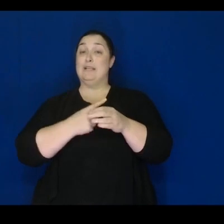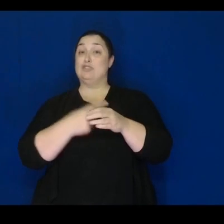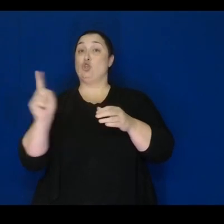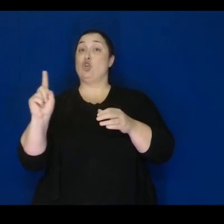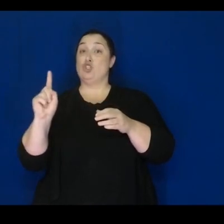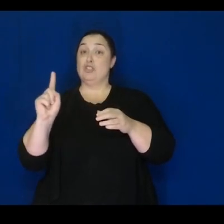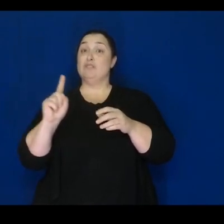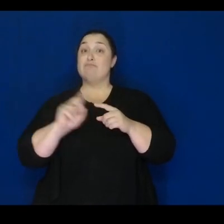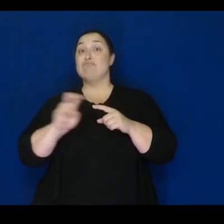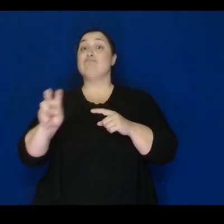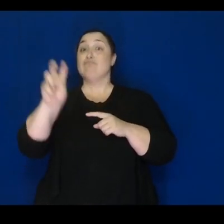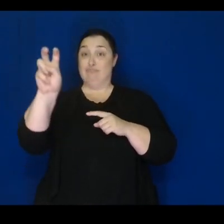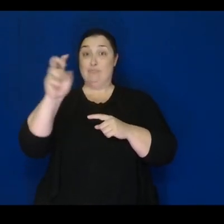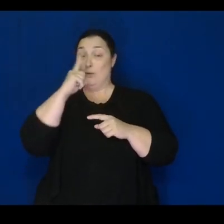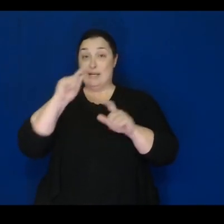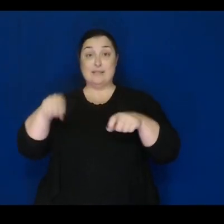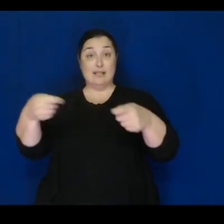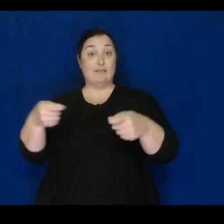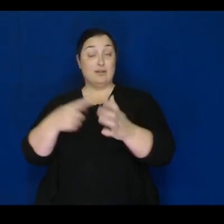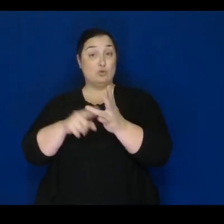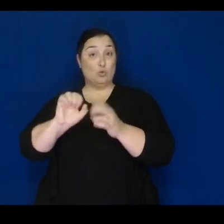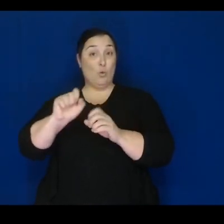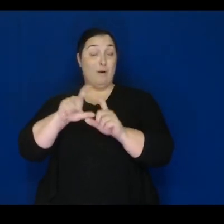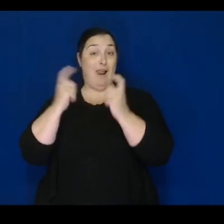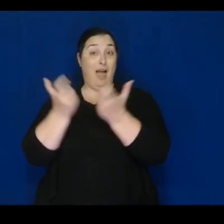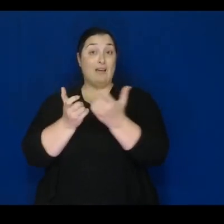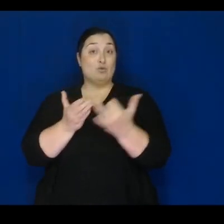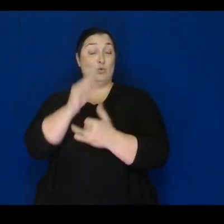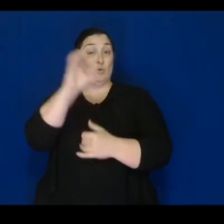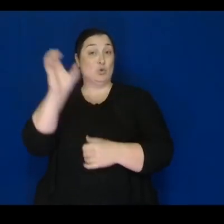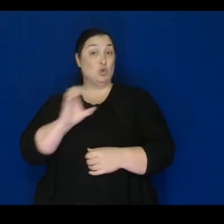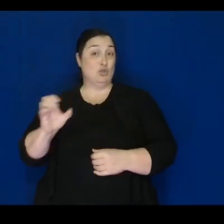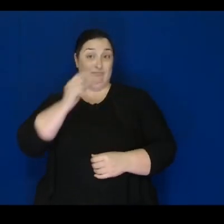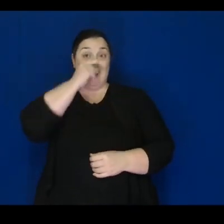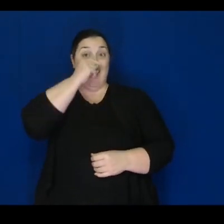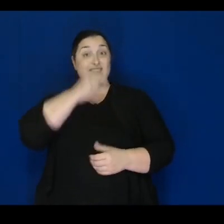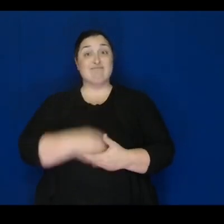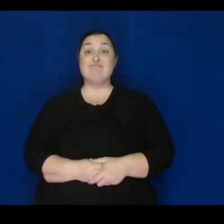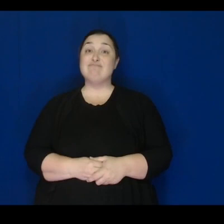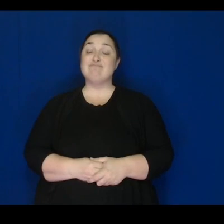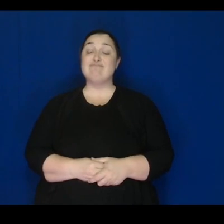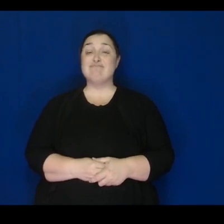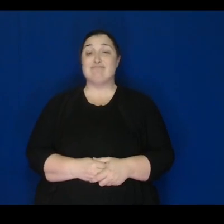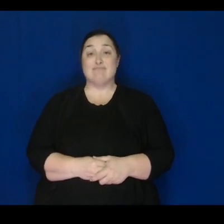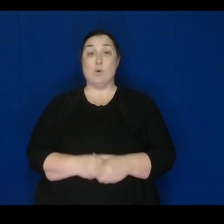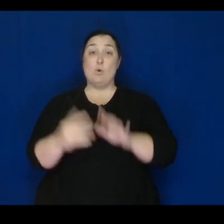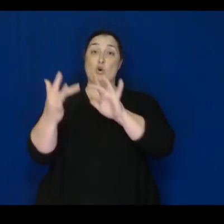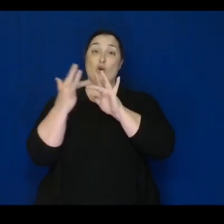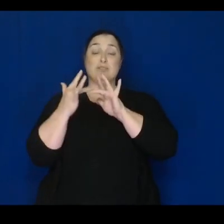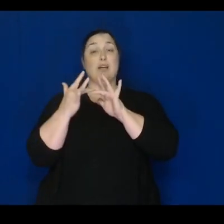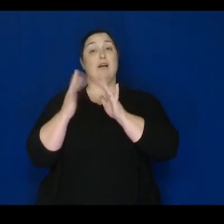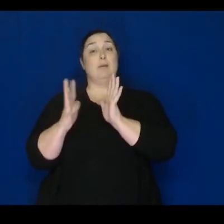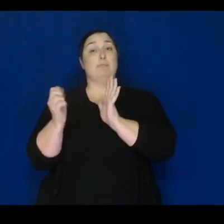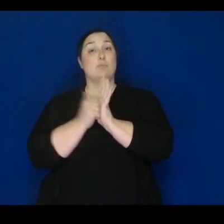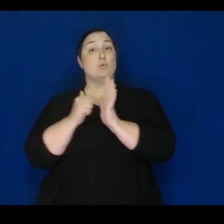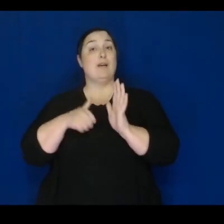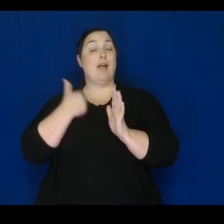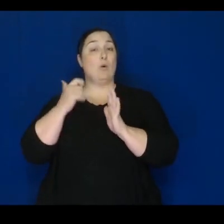deliver Artways to your classroom, and we do that on Zoom. So yeah, just get in touch, look on our website,